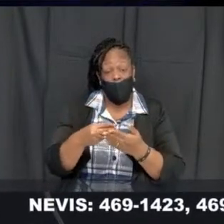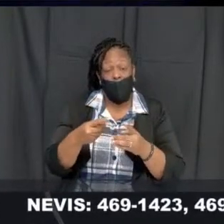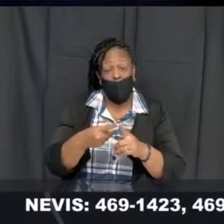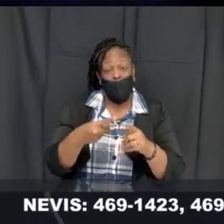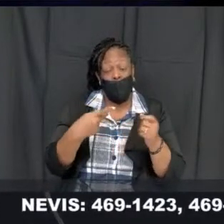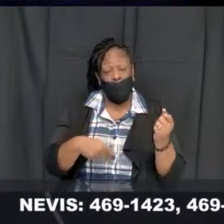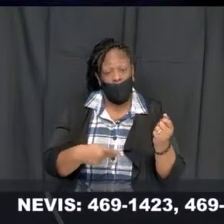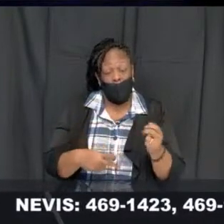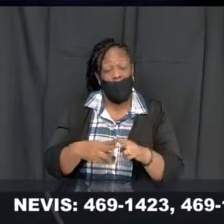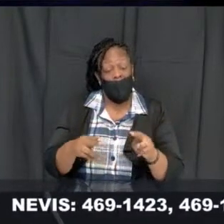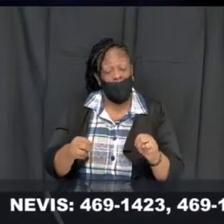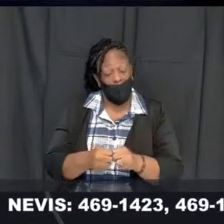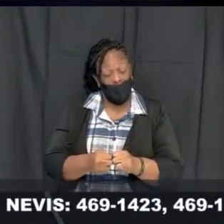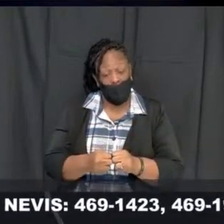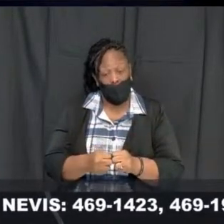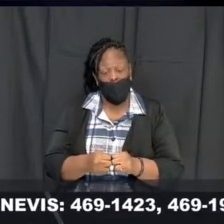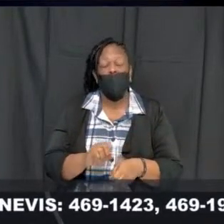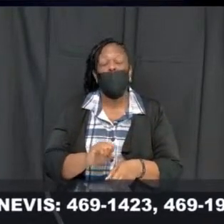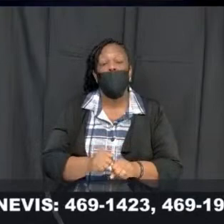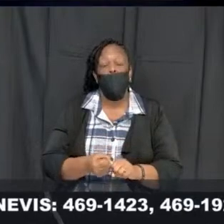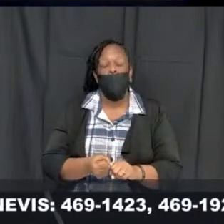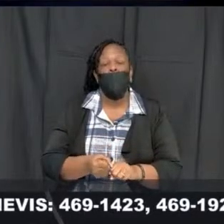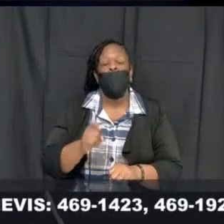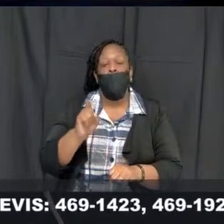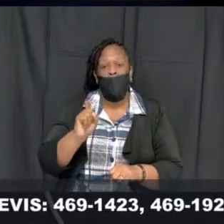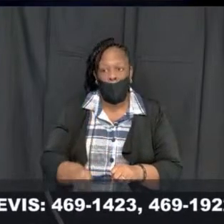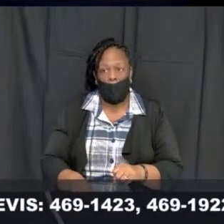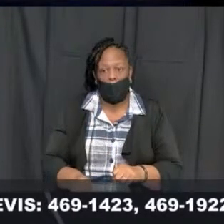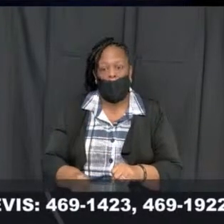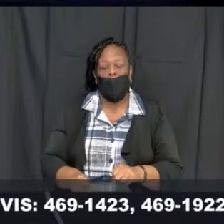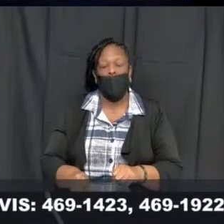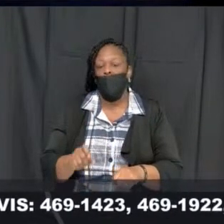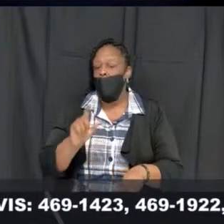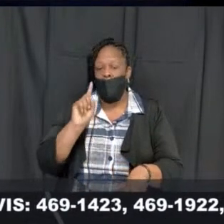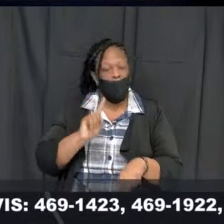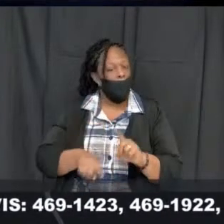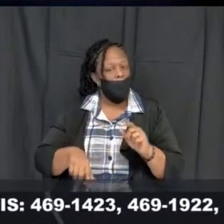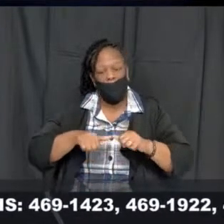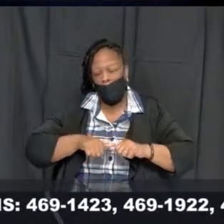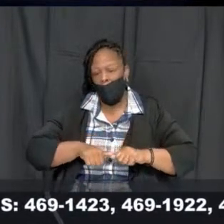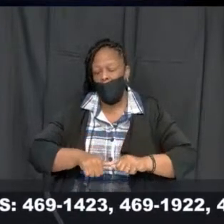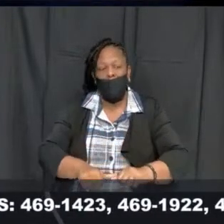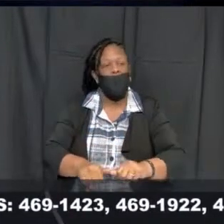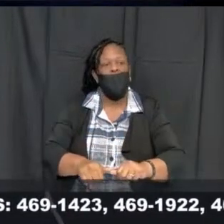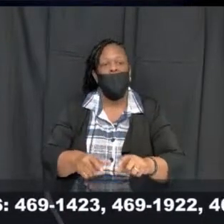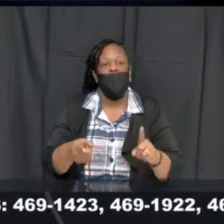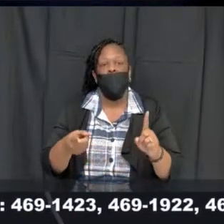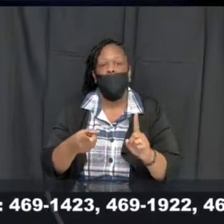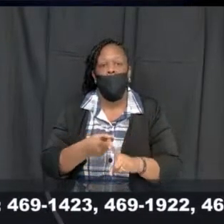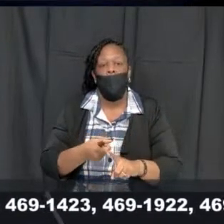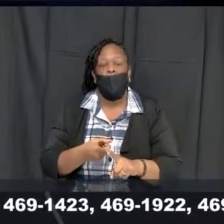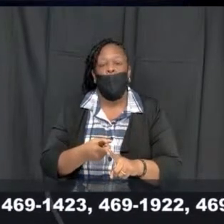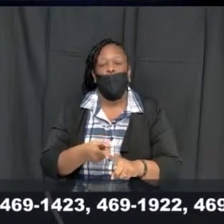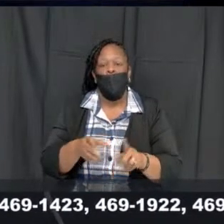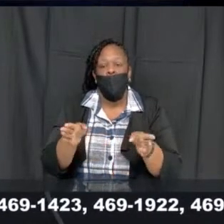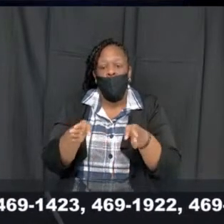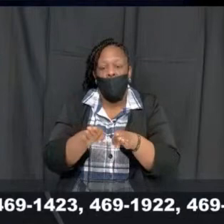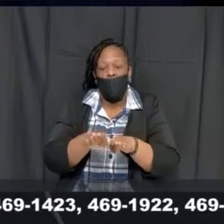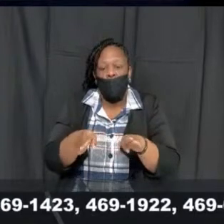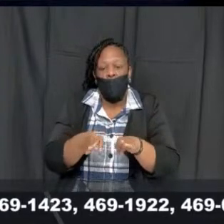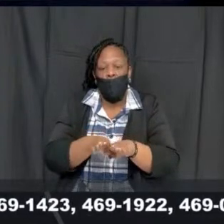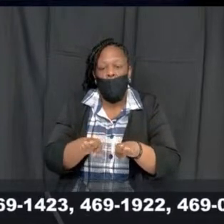is hurting and hemorrhaging. And I don't believe we can continue to do that for much longer. So I just hate to say,